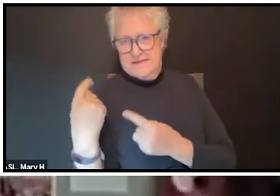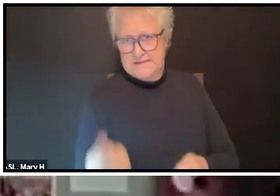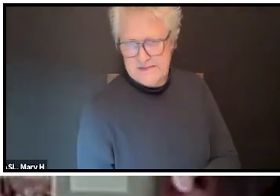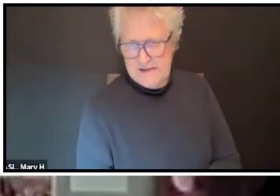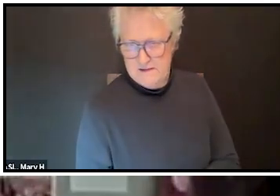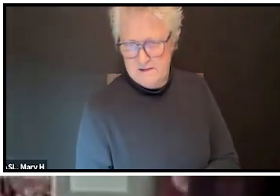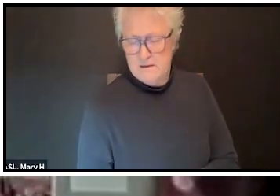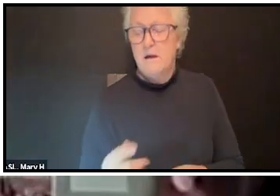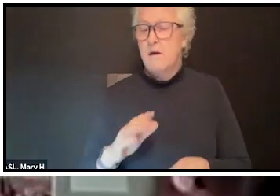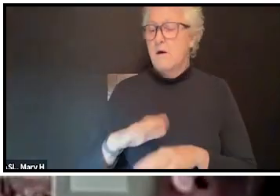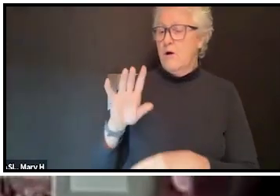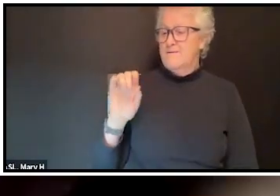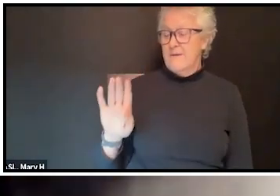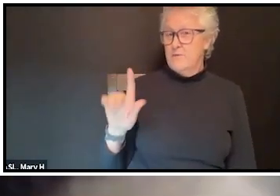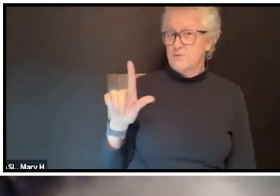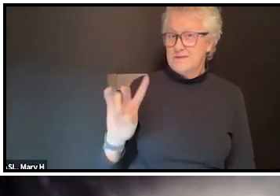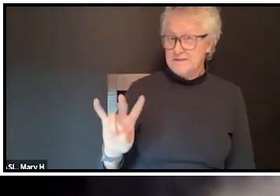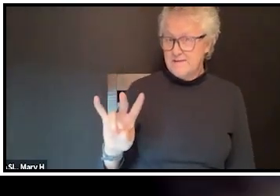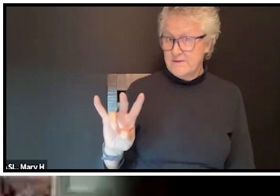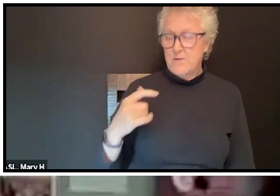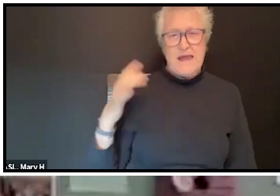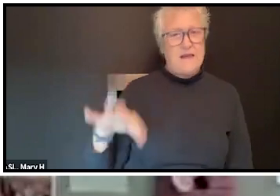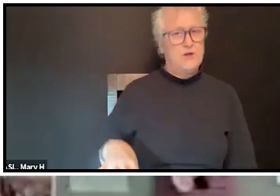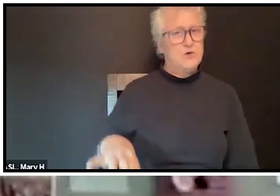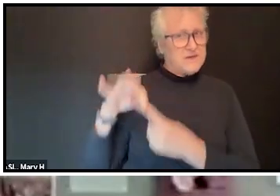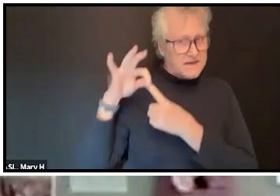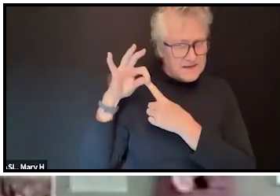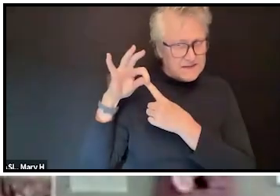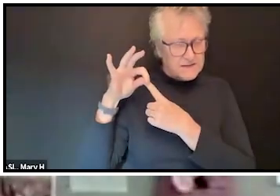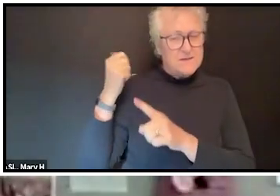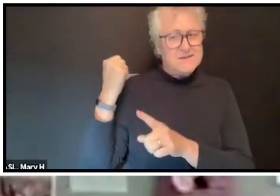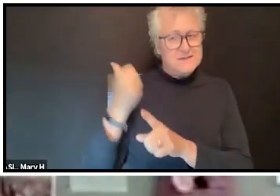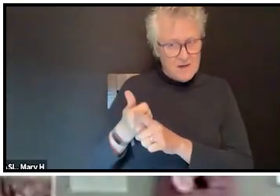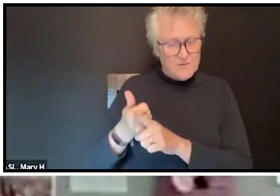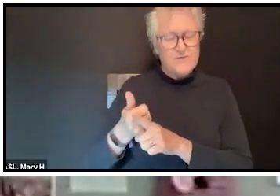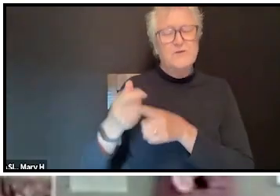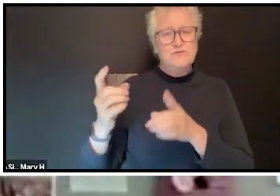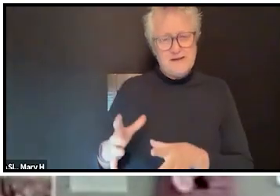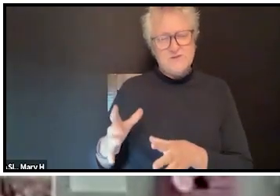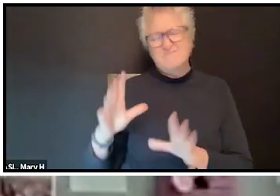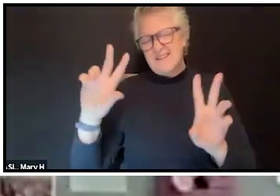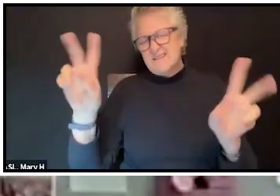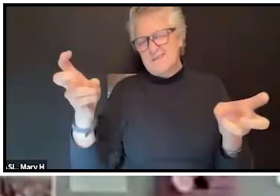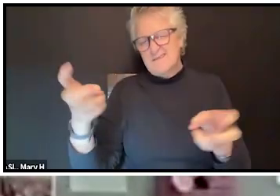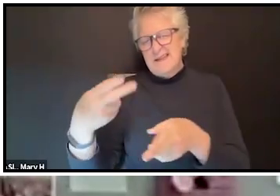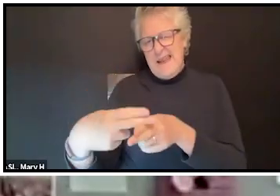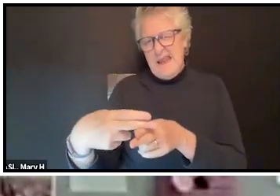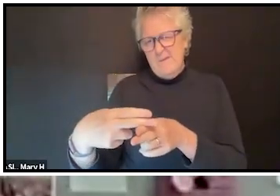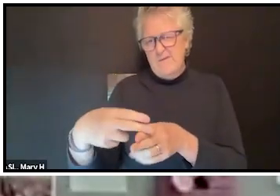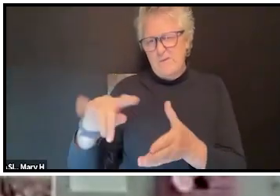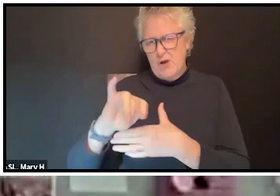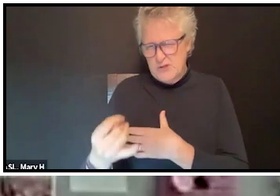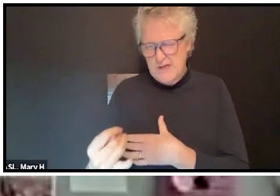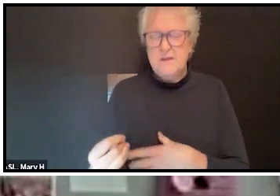unique self-direction connection. That's the name of this project,